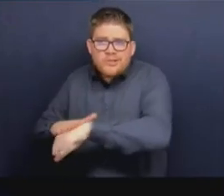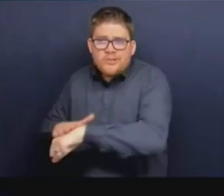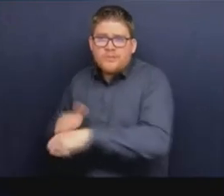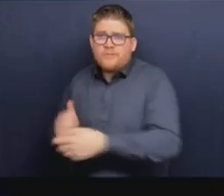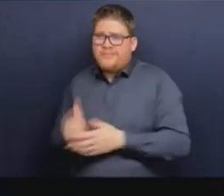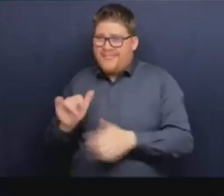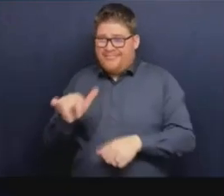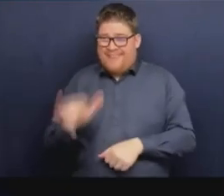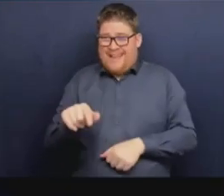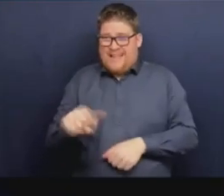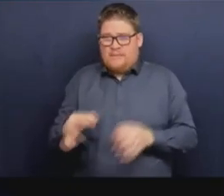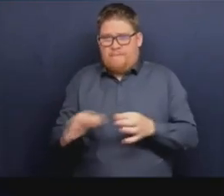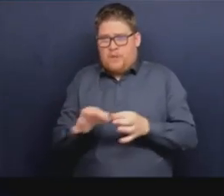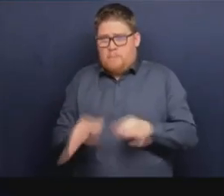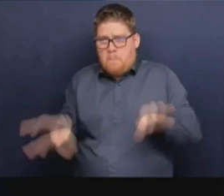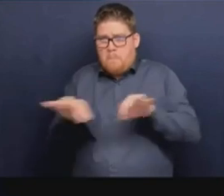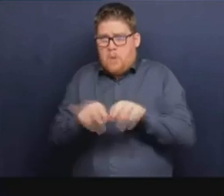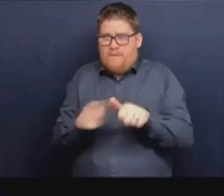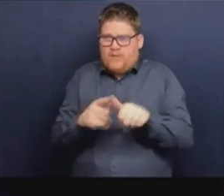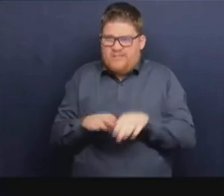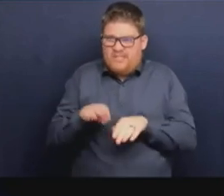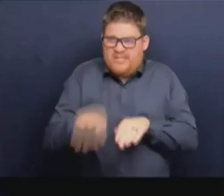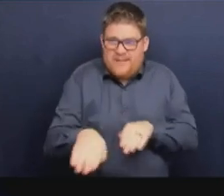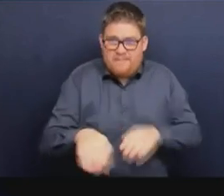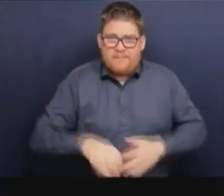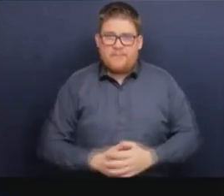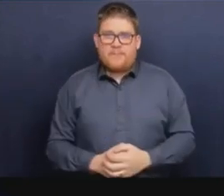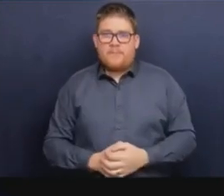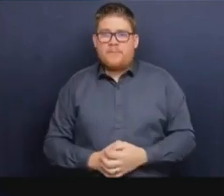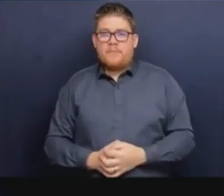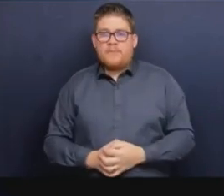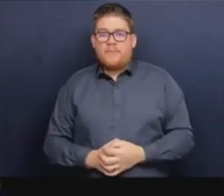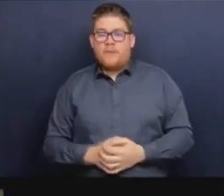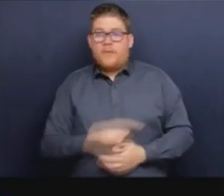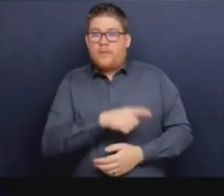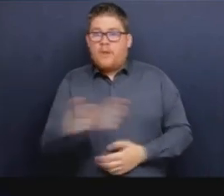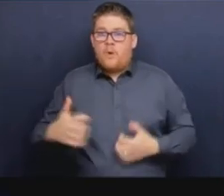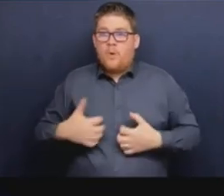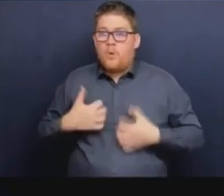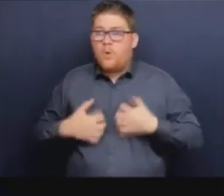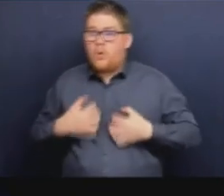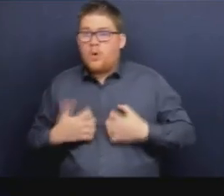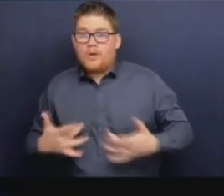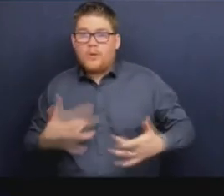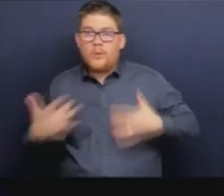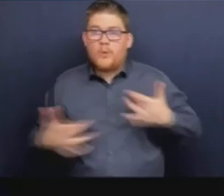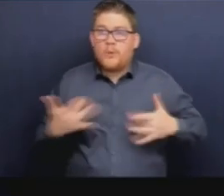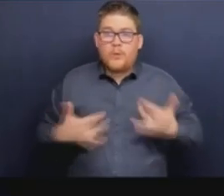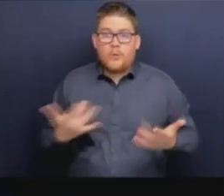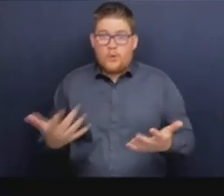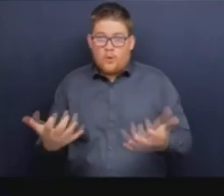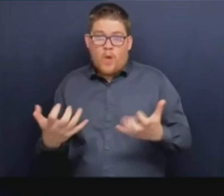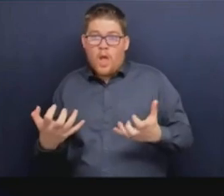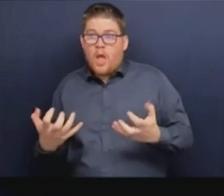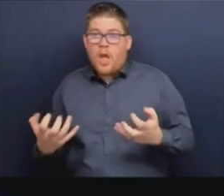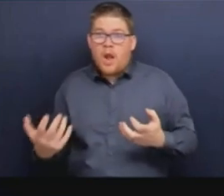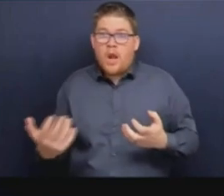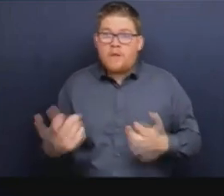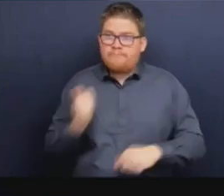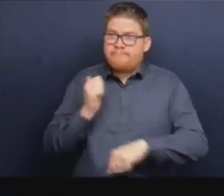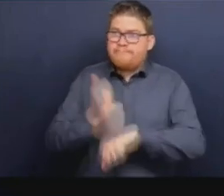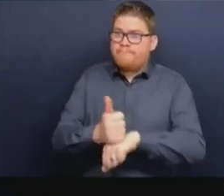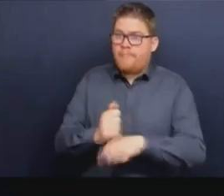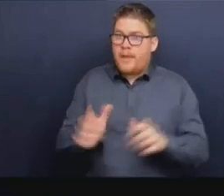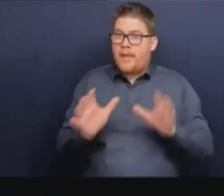did for this legislation, lot of excitement, lot of enthusiasm for the broader Anti-Racism Act, but we really want to go back to the communities,